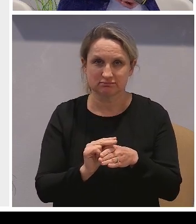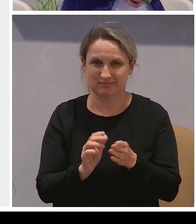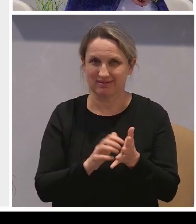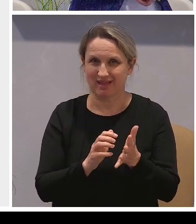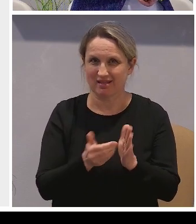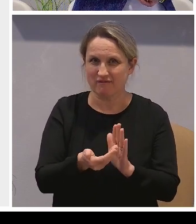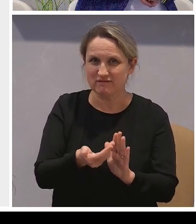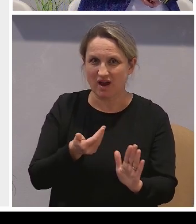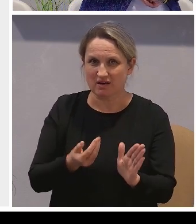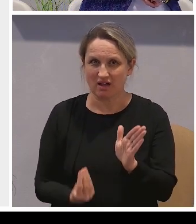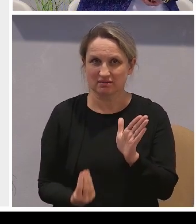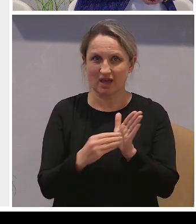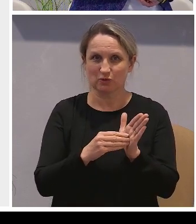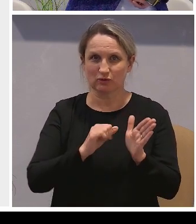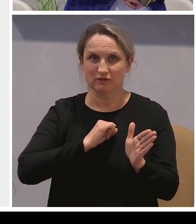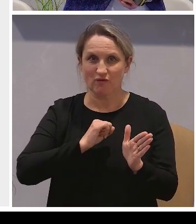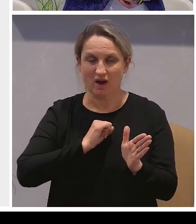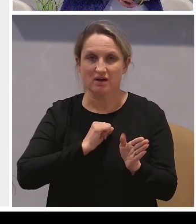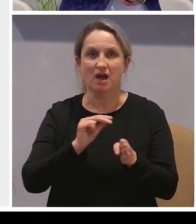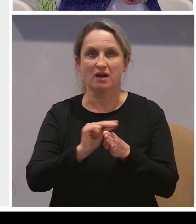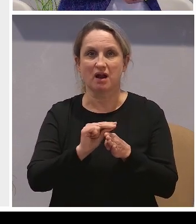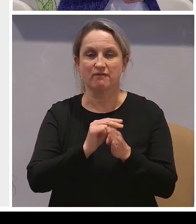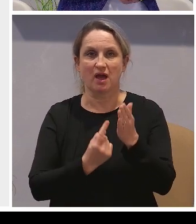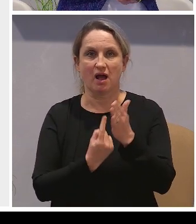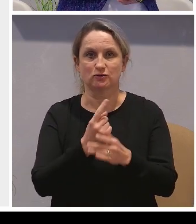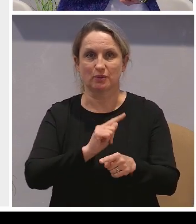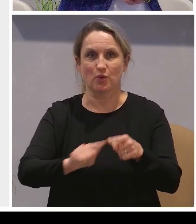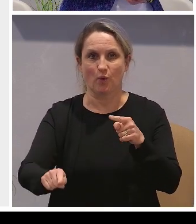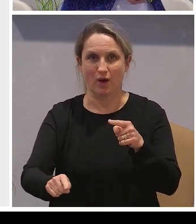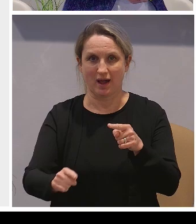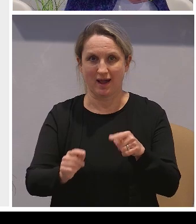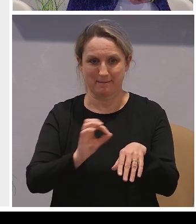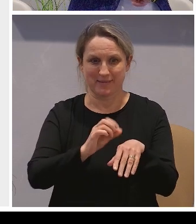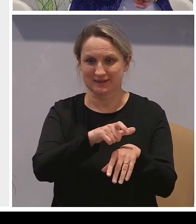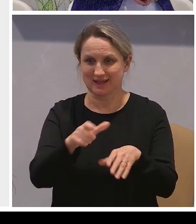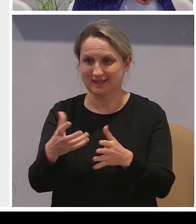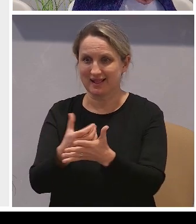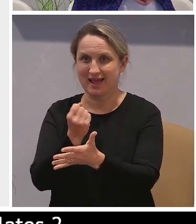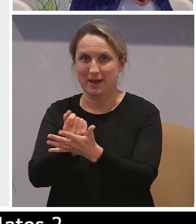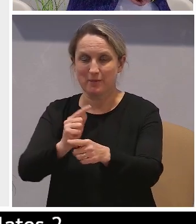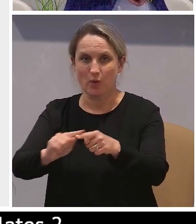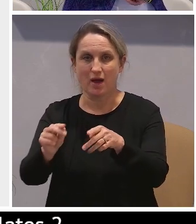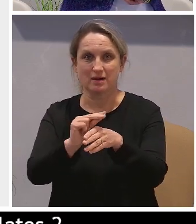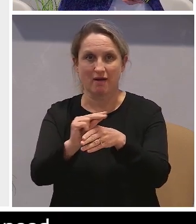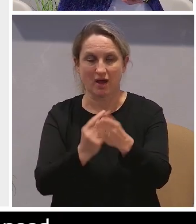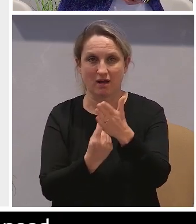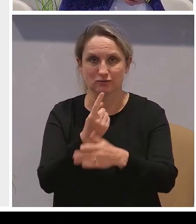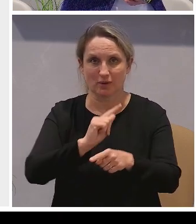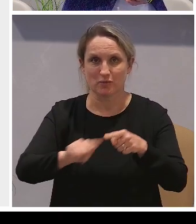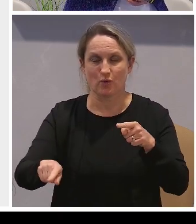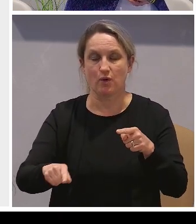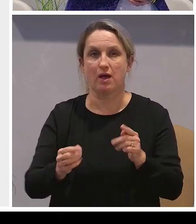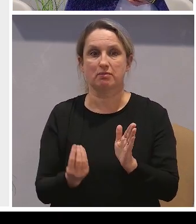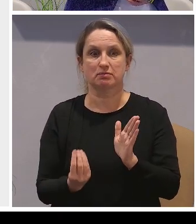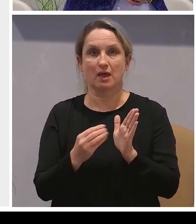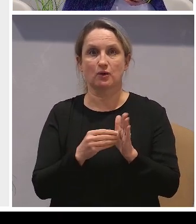2. And this means that the pathology should be diagnosed at an early age so that we could find these